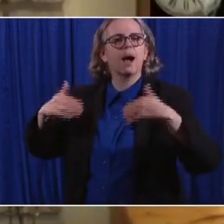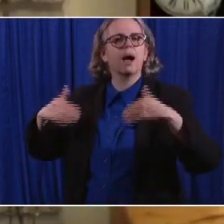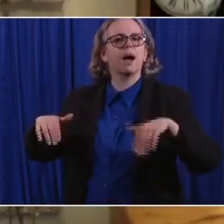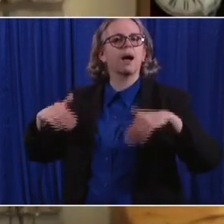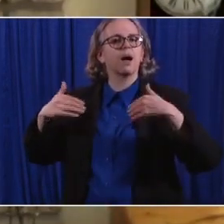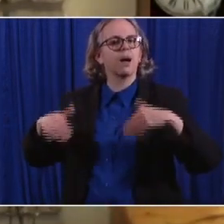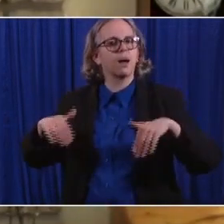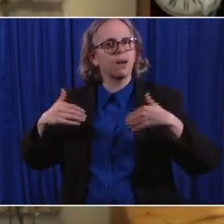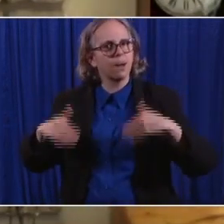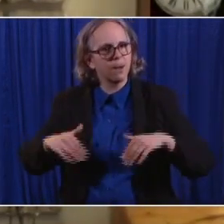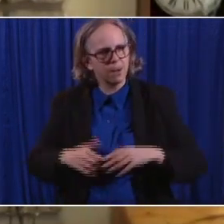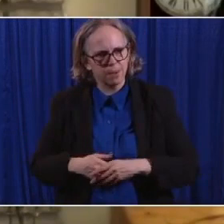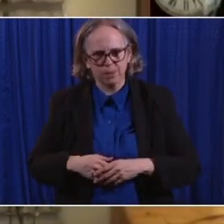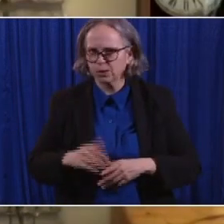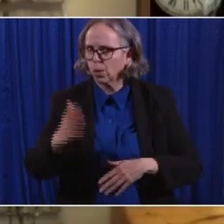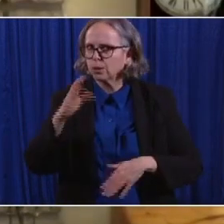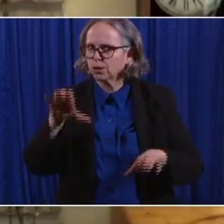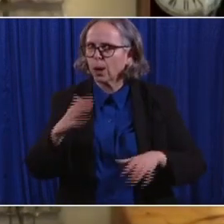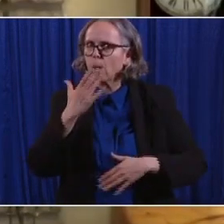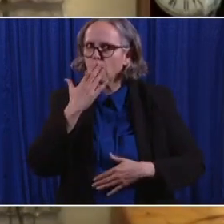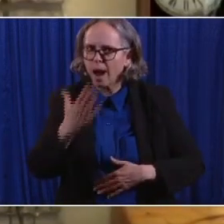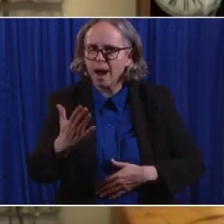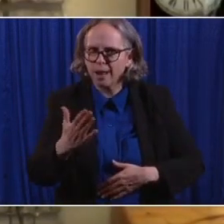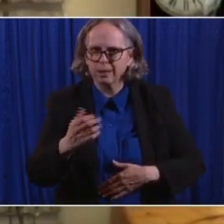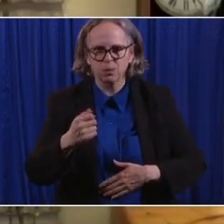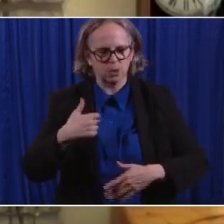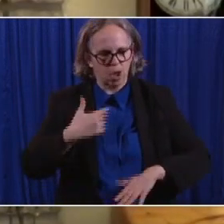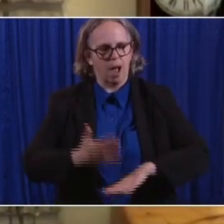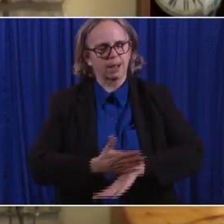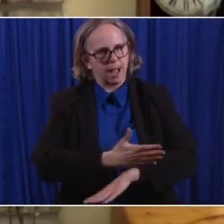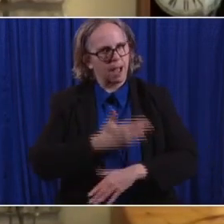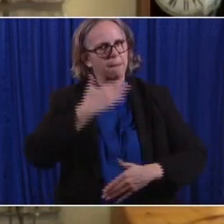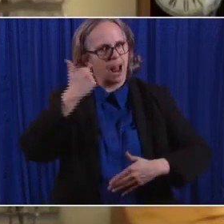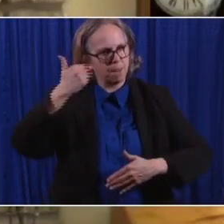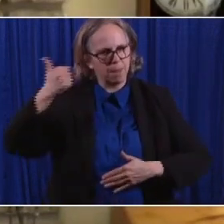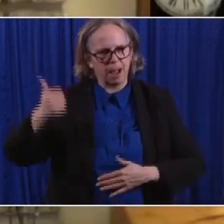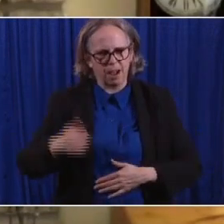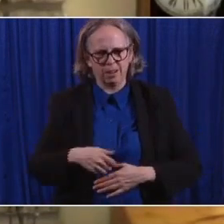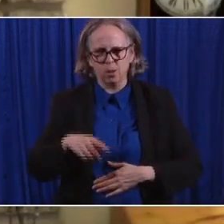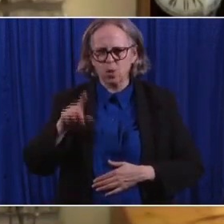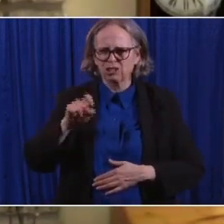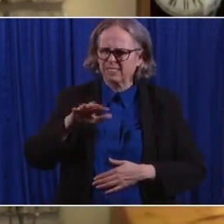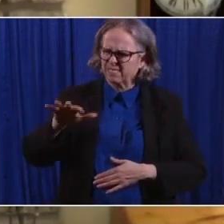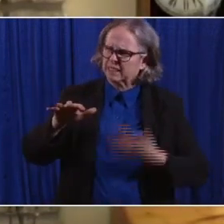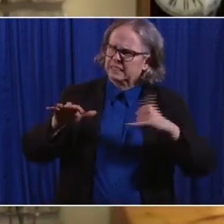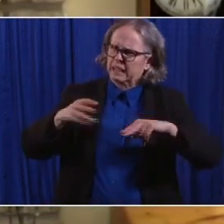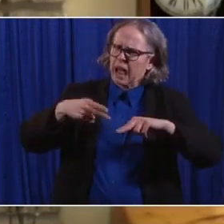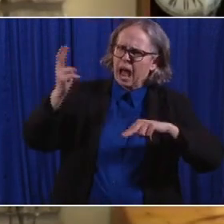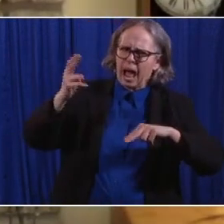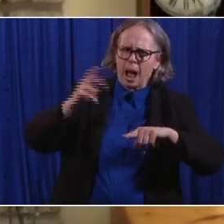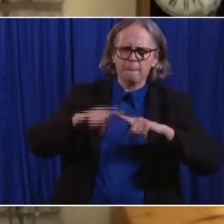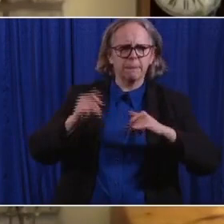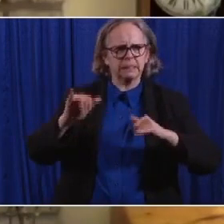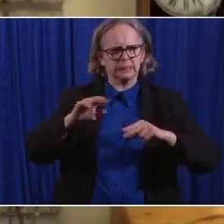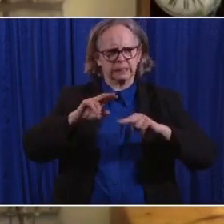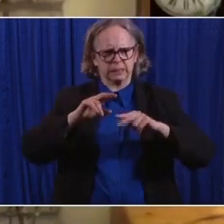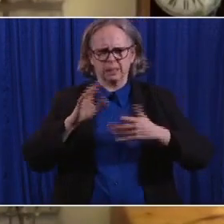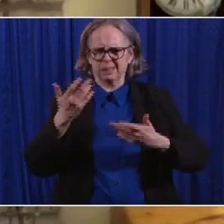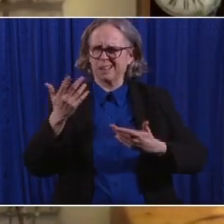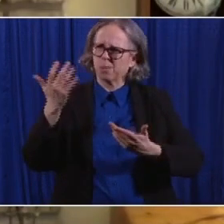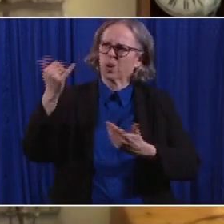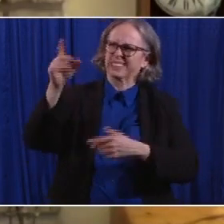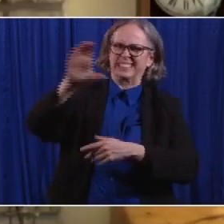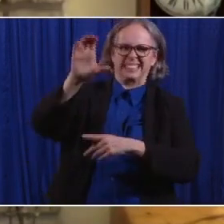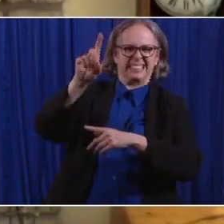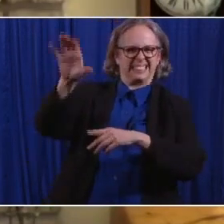That is great progress. This is still a highly elevated level. It's above what the CDC says is